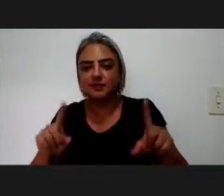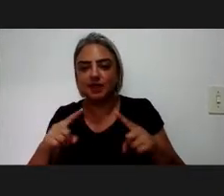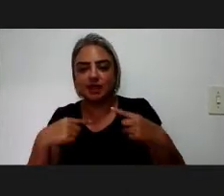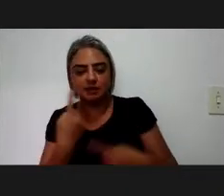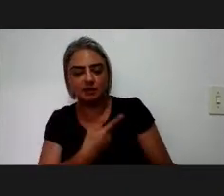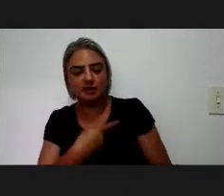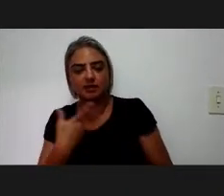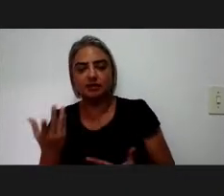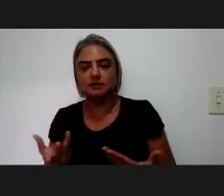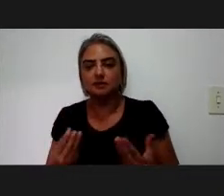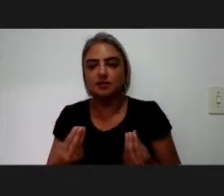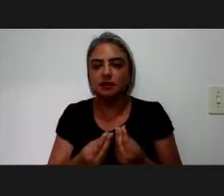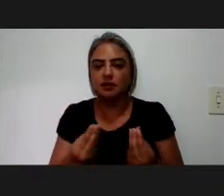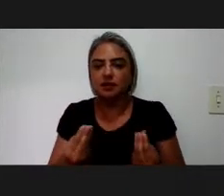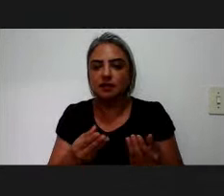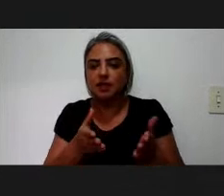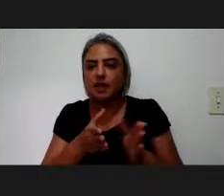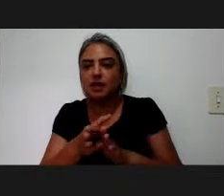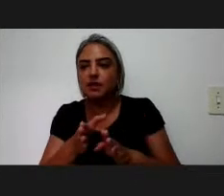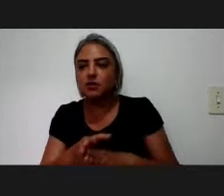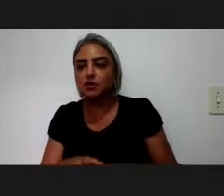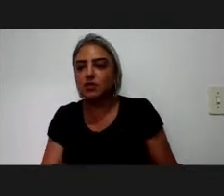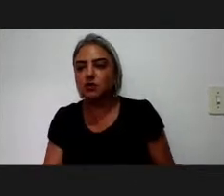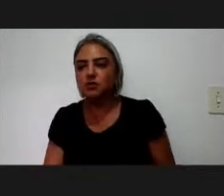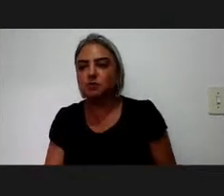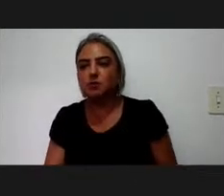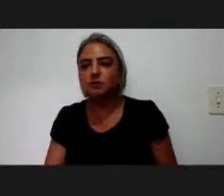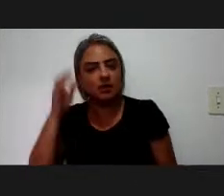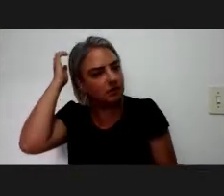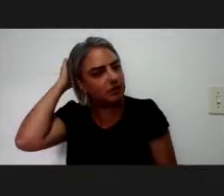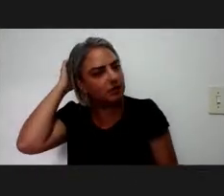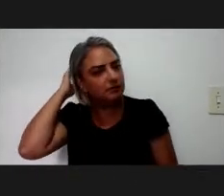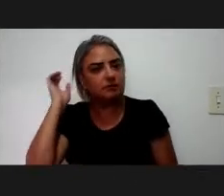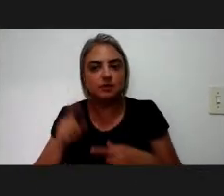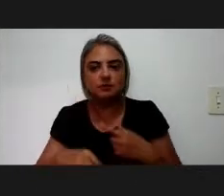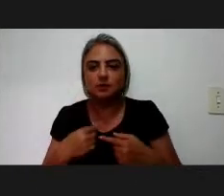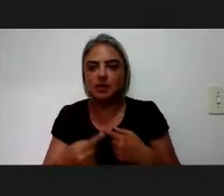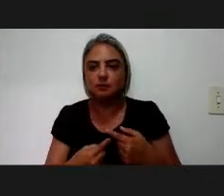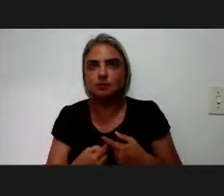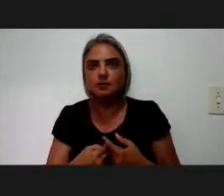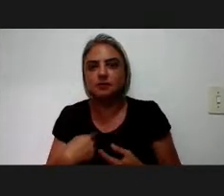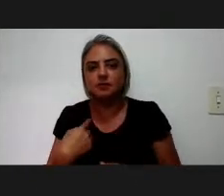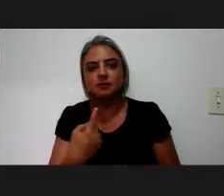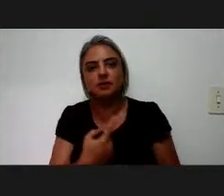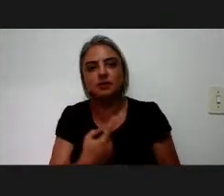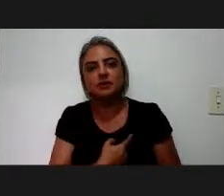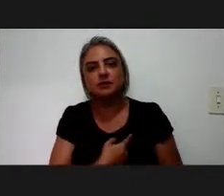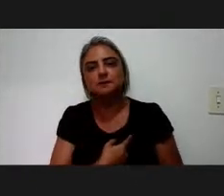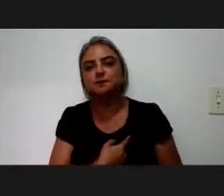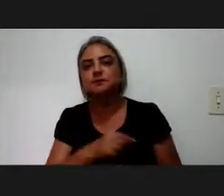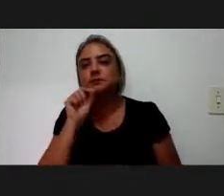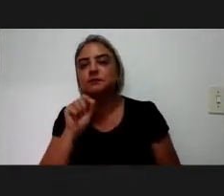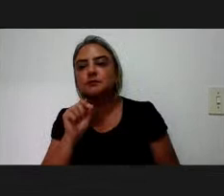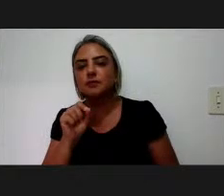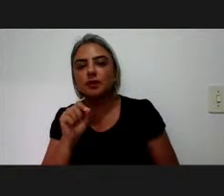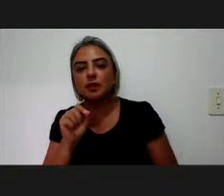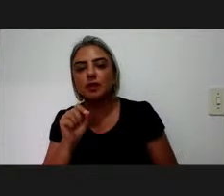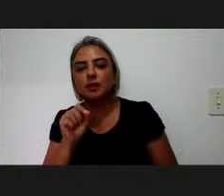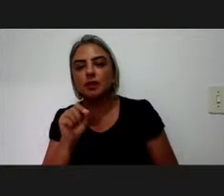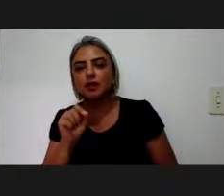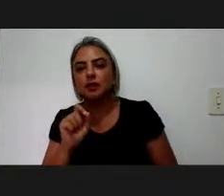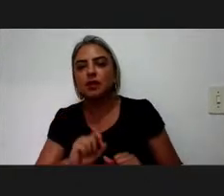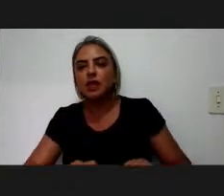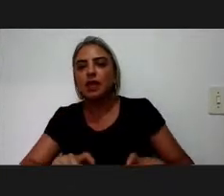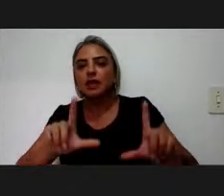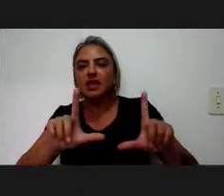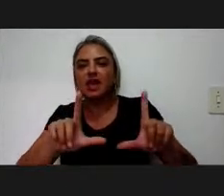adequate the process and the accountability, what have been done and what have been done.